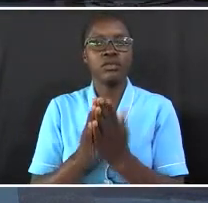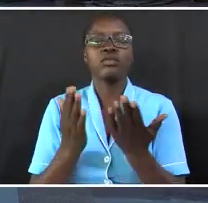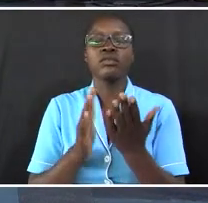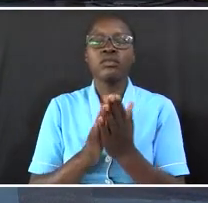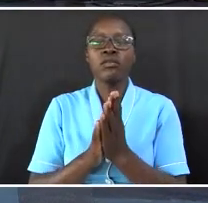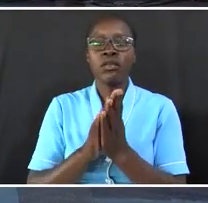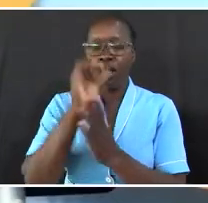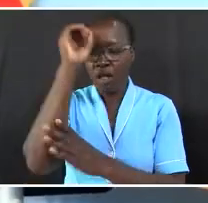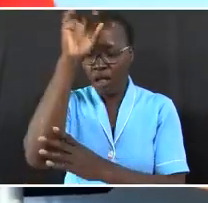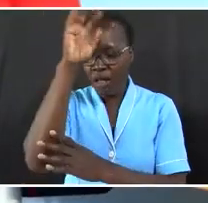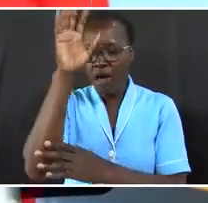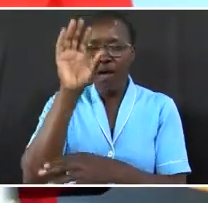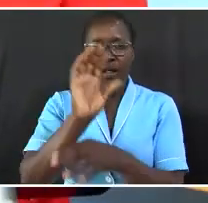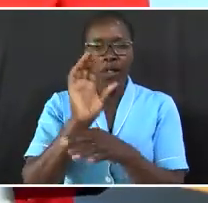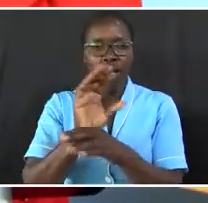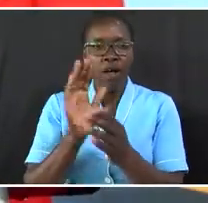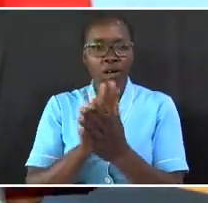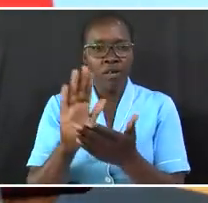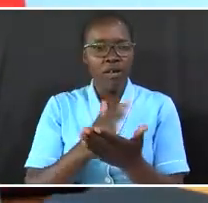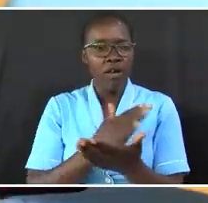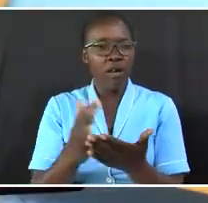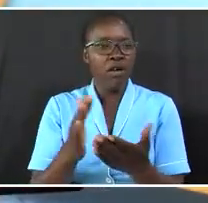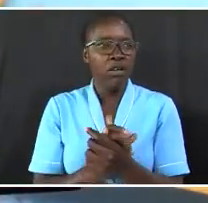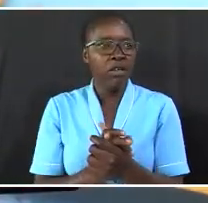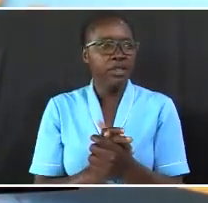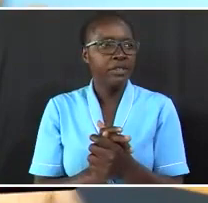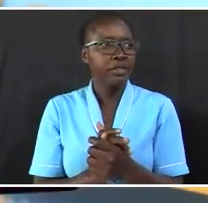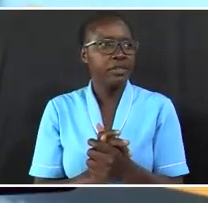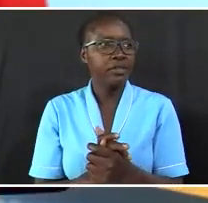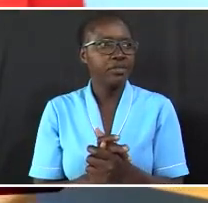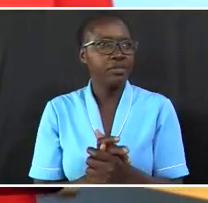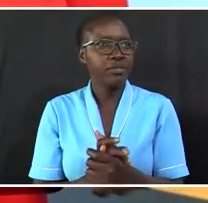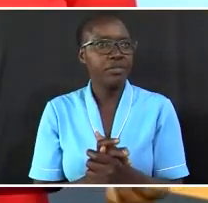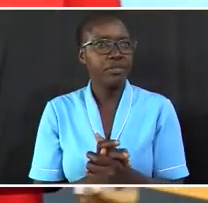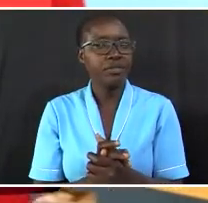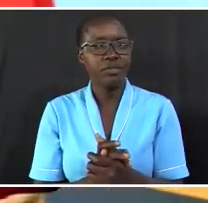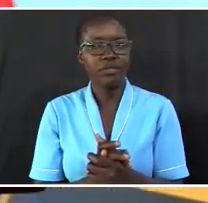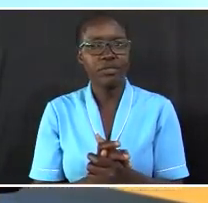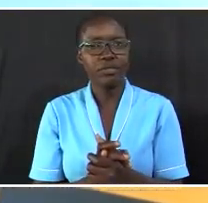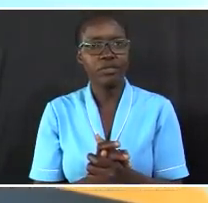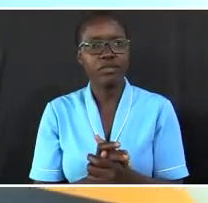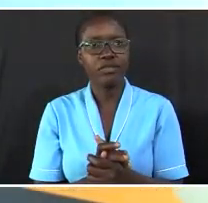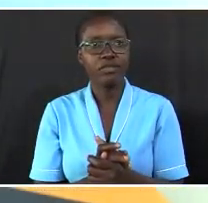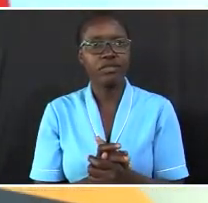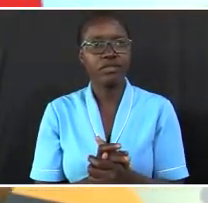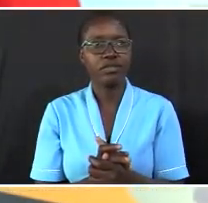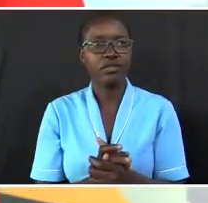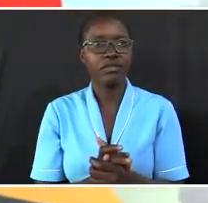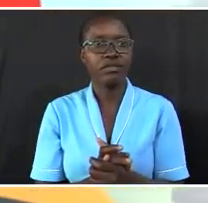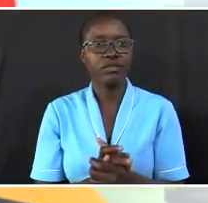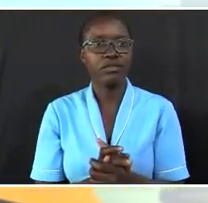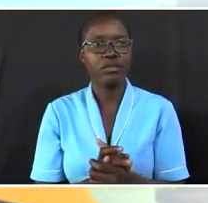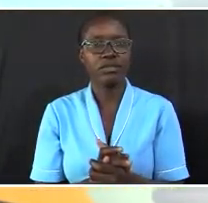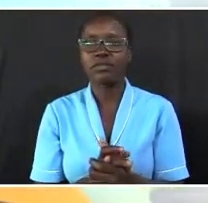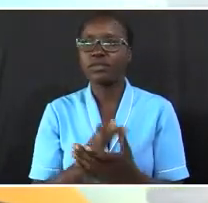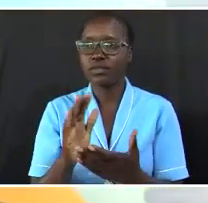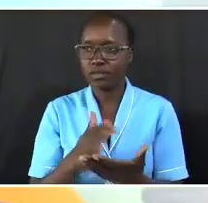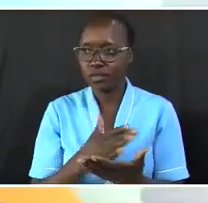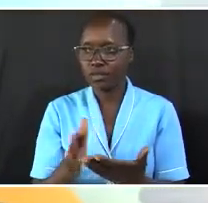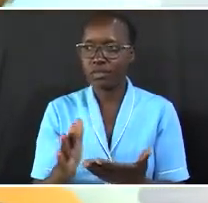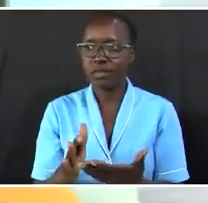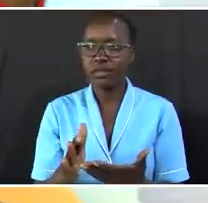churches, there's a song we used to sing, and you know, I mean, I don't sing, but this one I'll attempt. They used to say